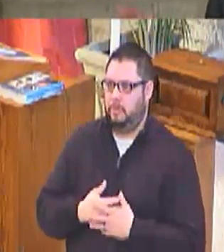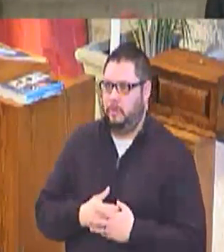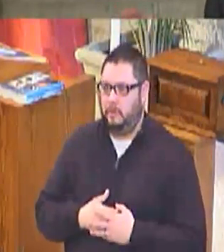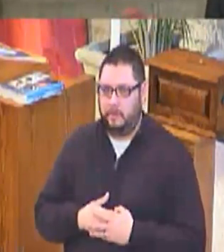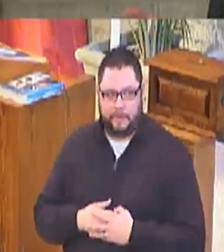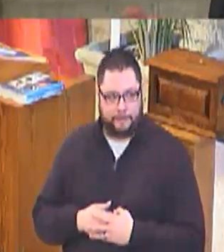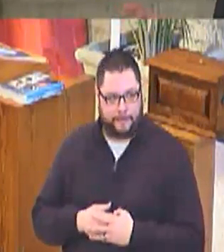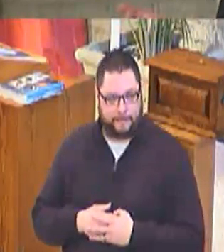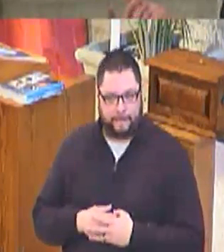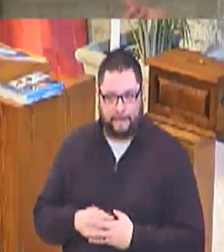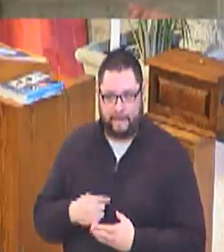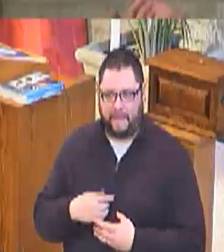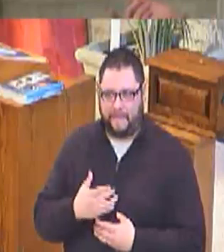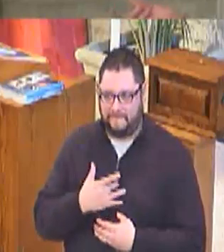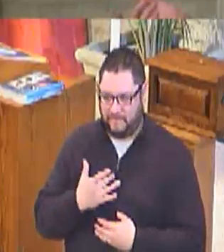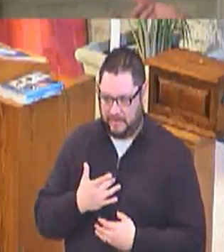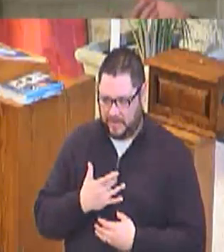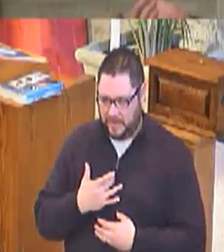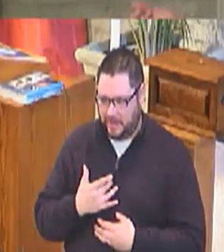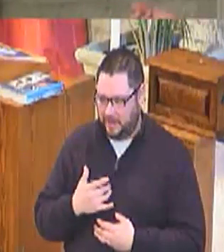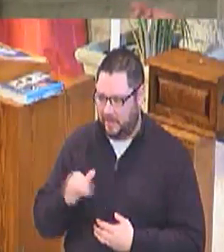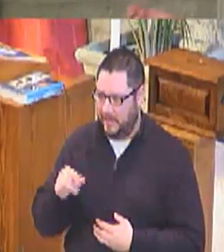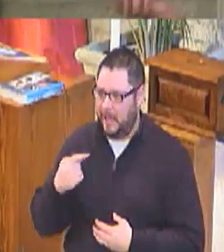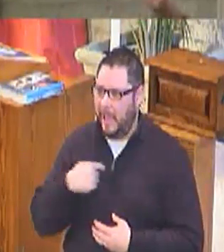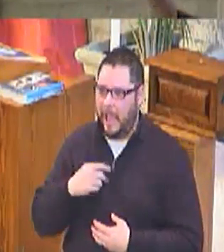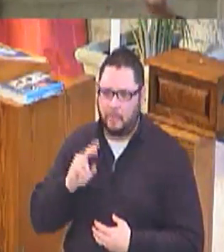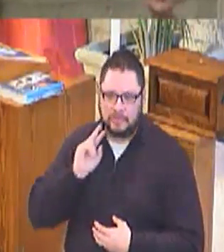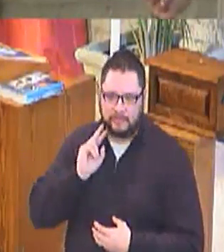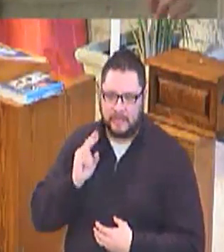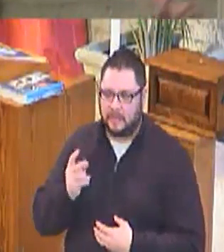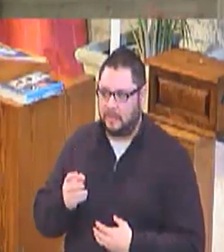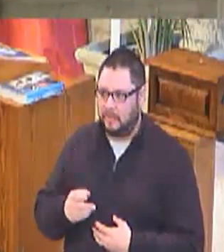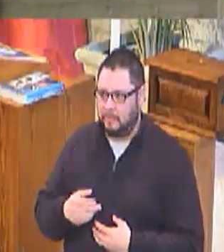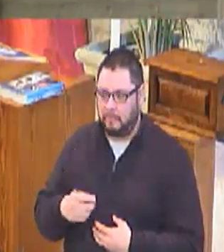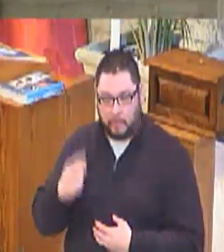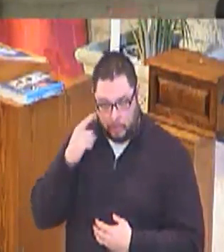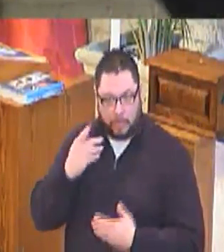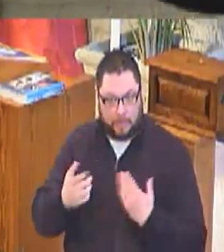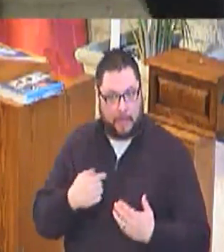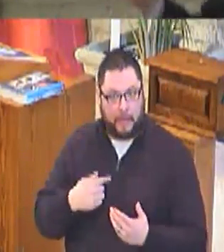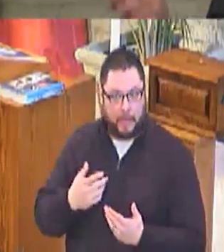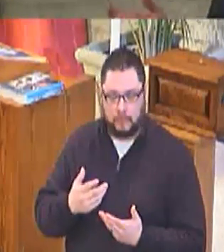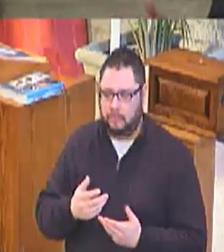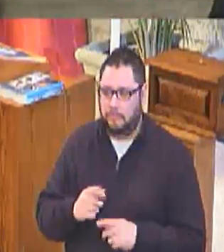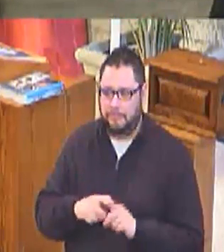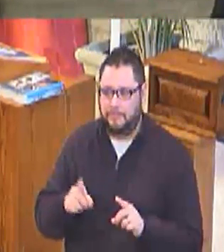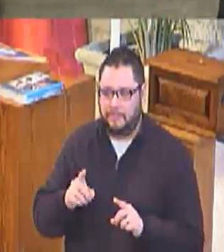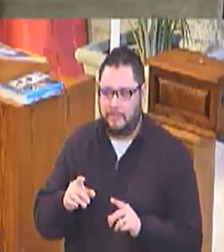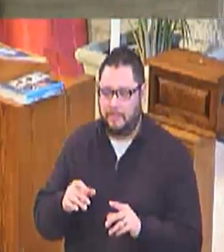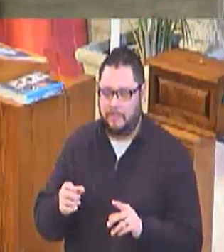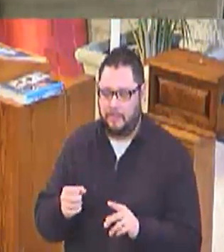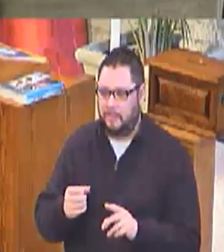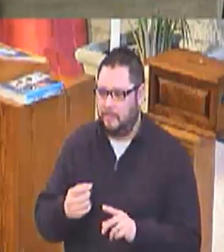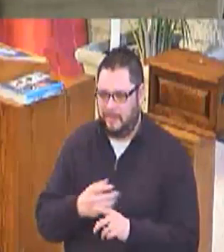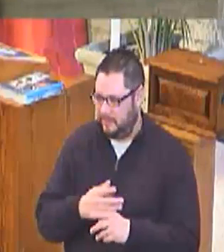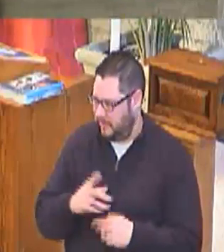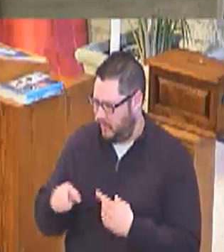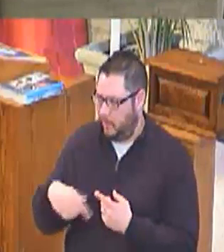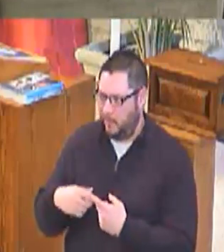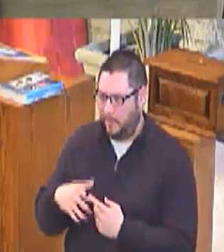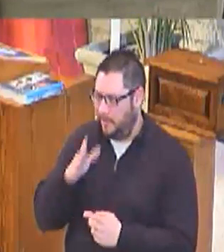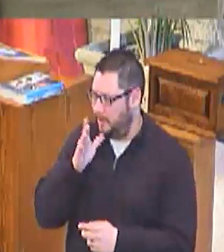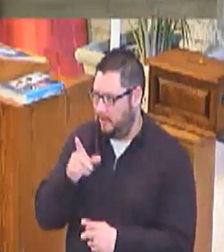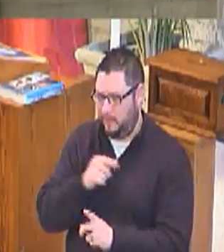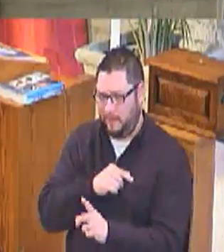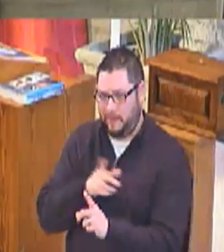Certainly I was thinking I was the victim, which I thought that I might be. But anyway, going back to, now you're probably going, when is he ever going